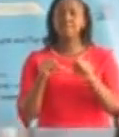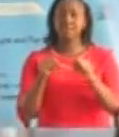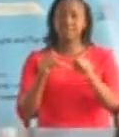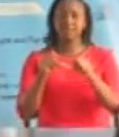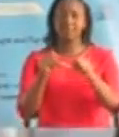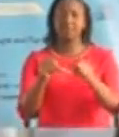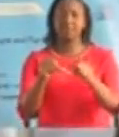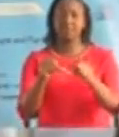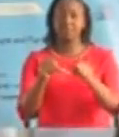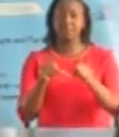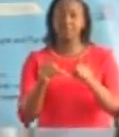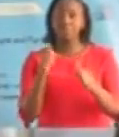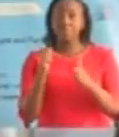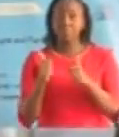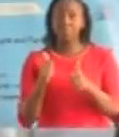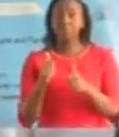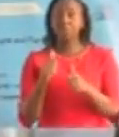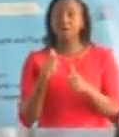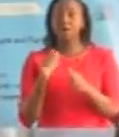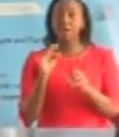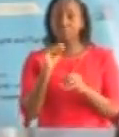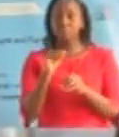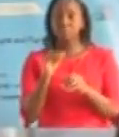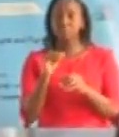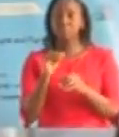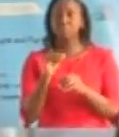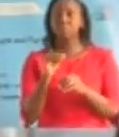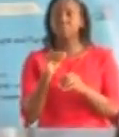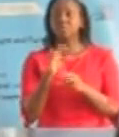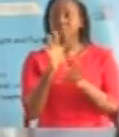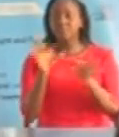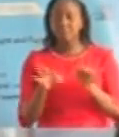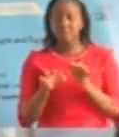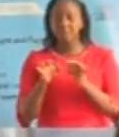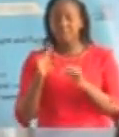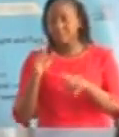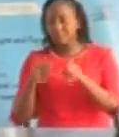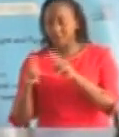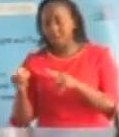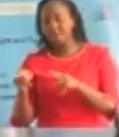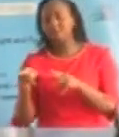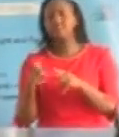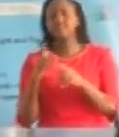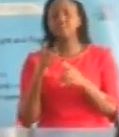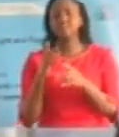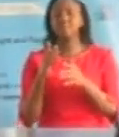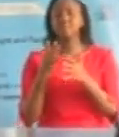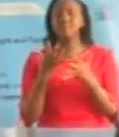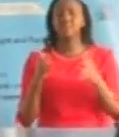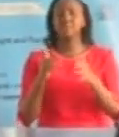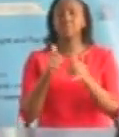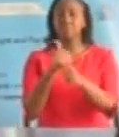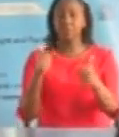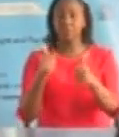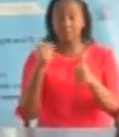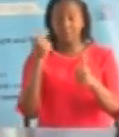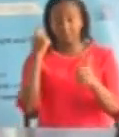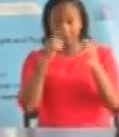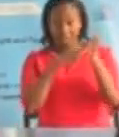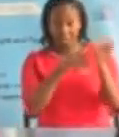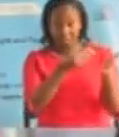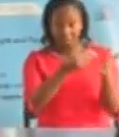place various interventions. For example, in financial management, we